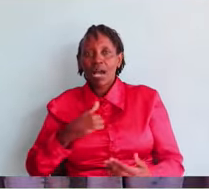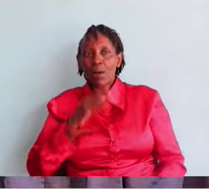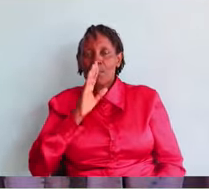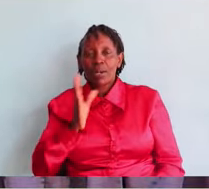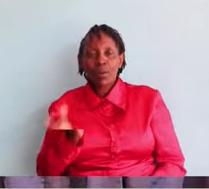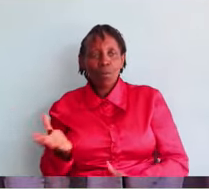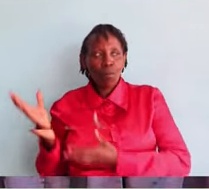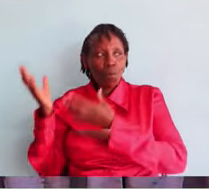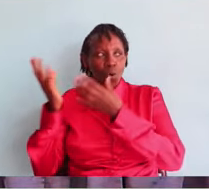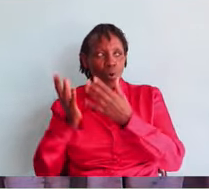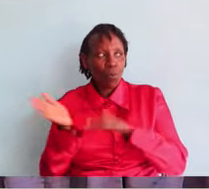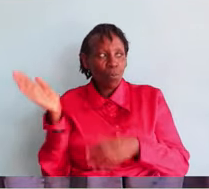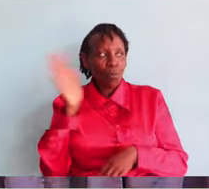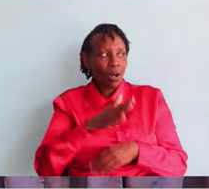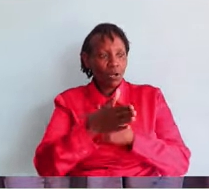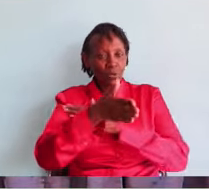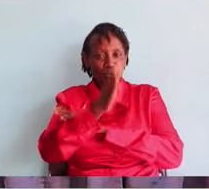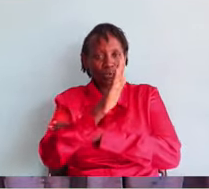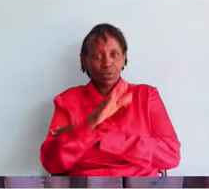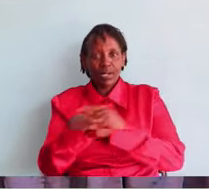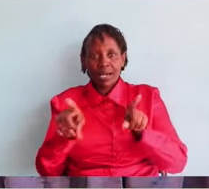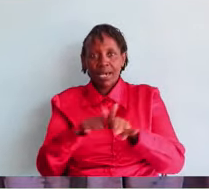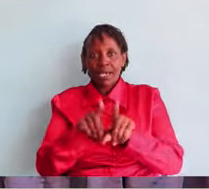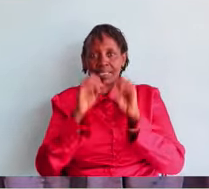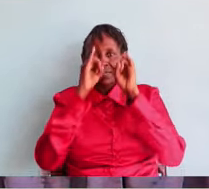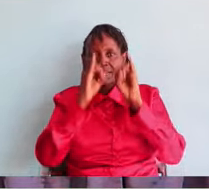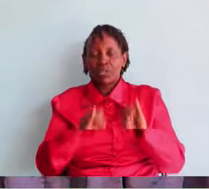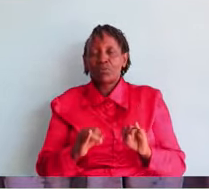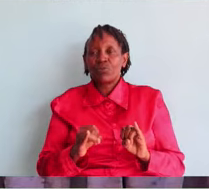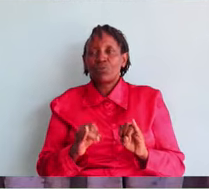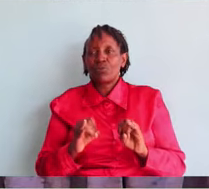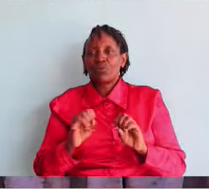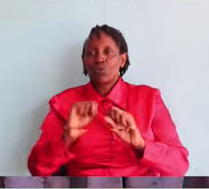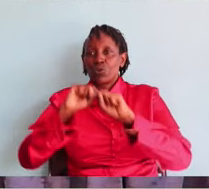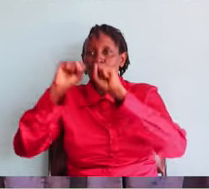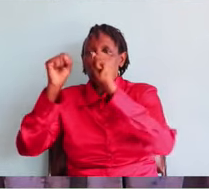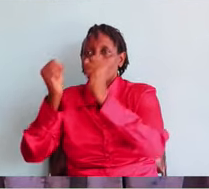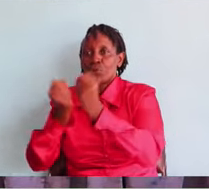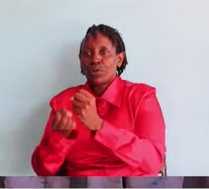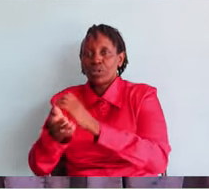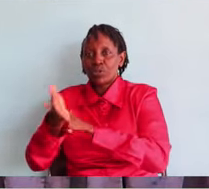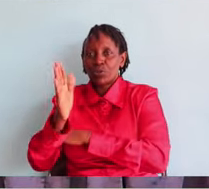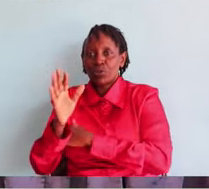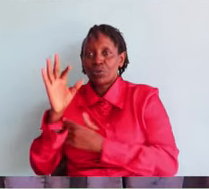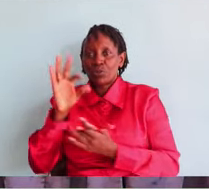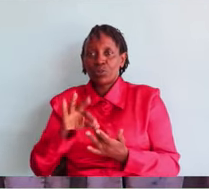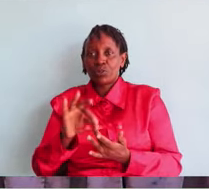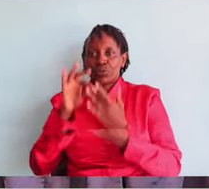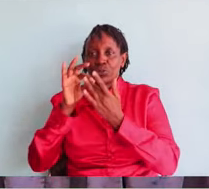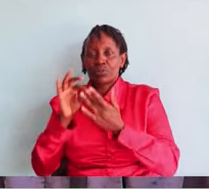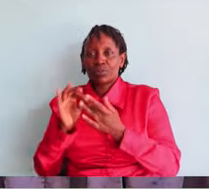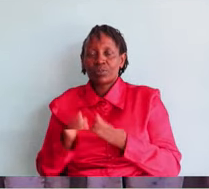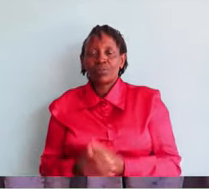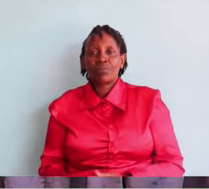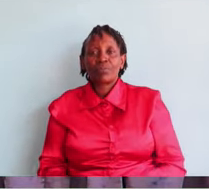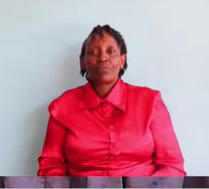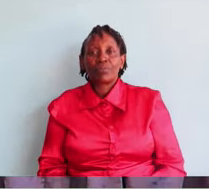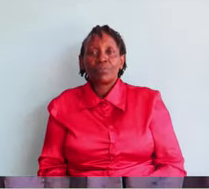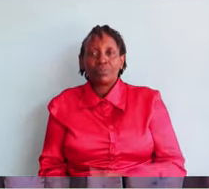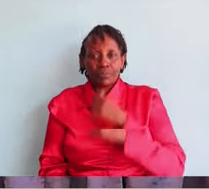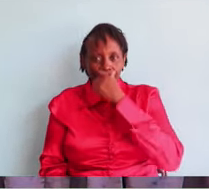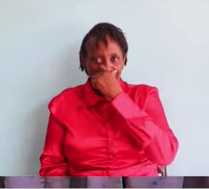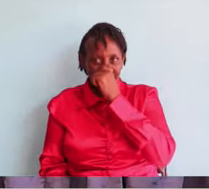God as the new community that God has chosen to put together. The